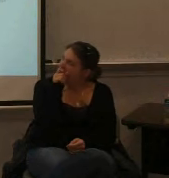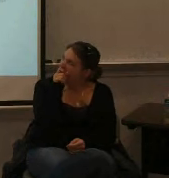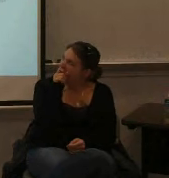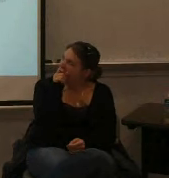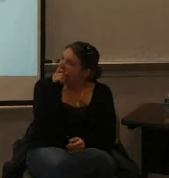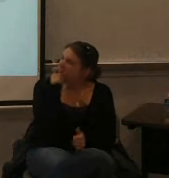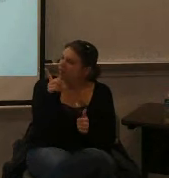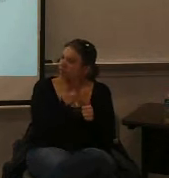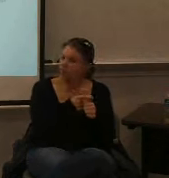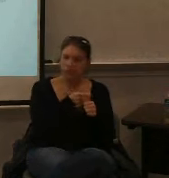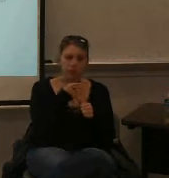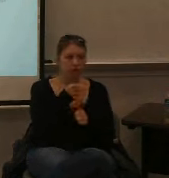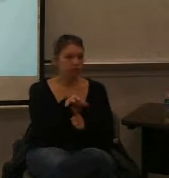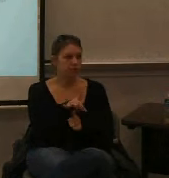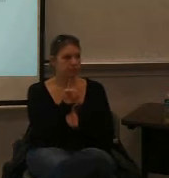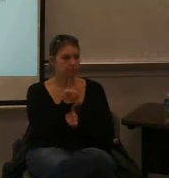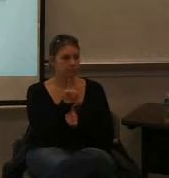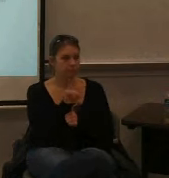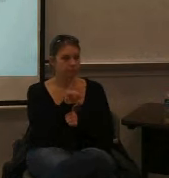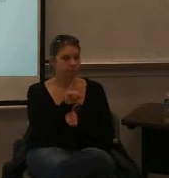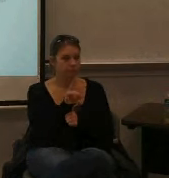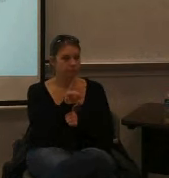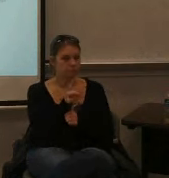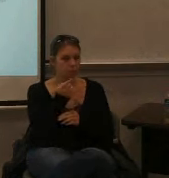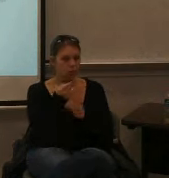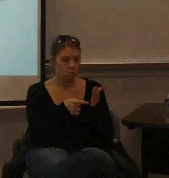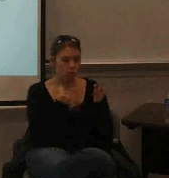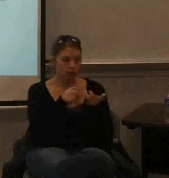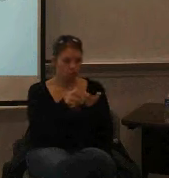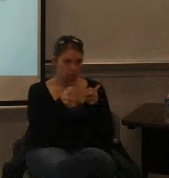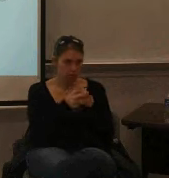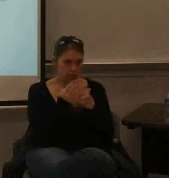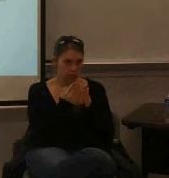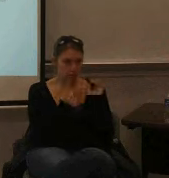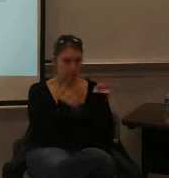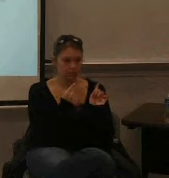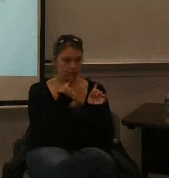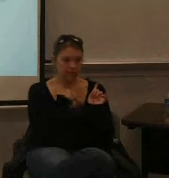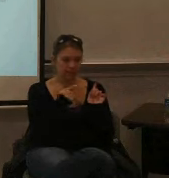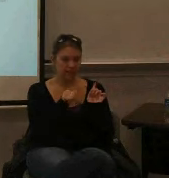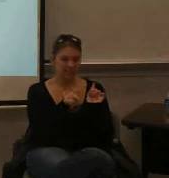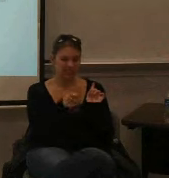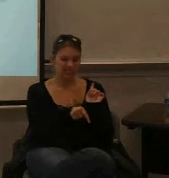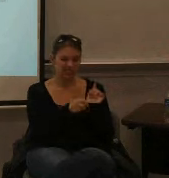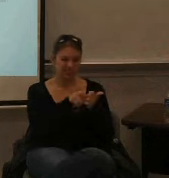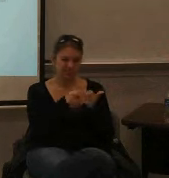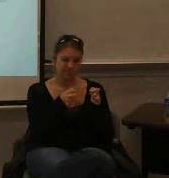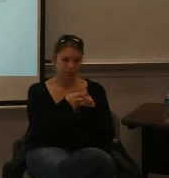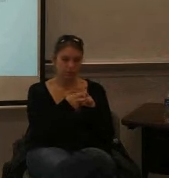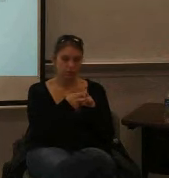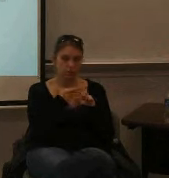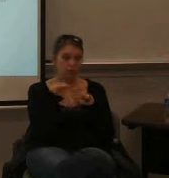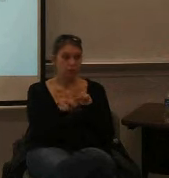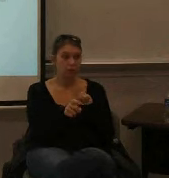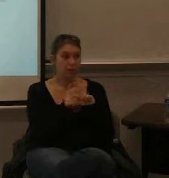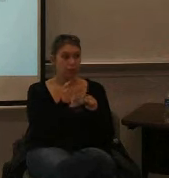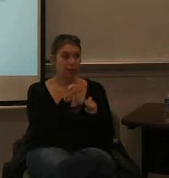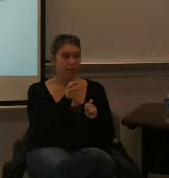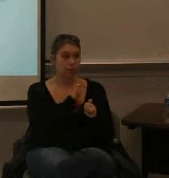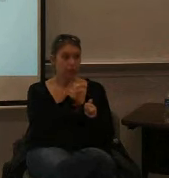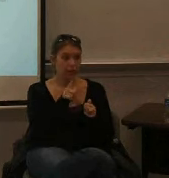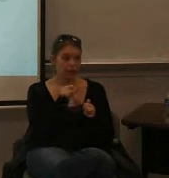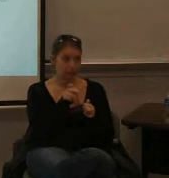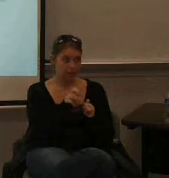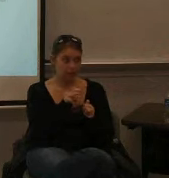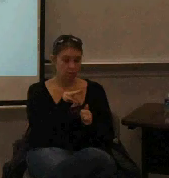And the first would be that you find a lake that's a problem, or somebody would come to you and say, I have a lake that's a problem. You need to characterize